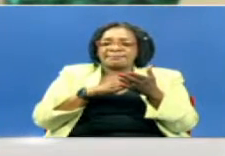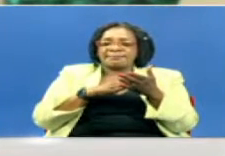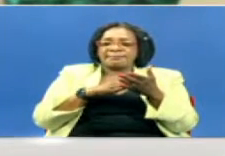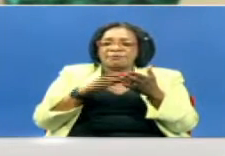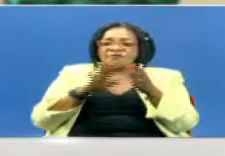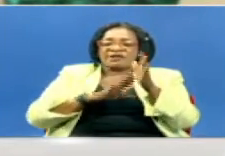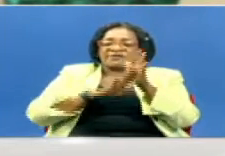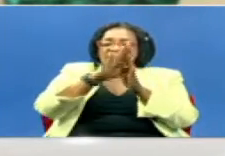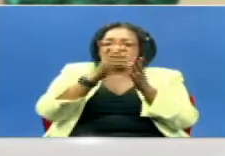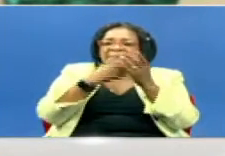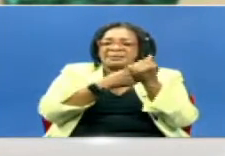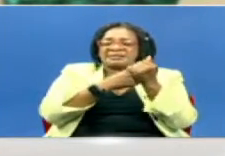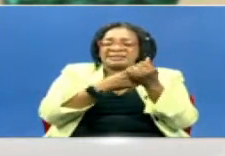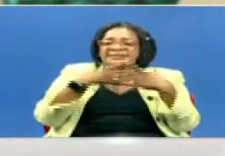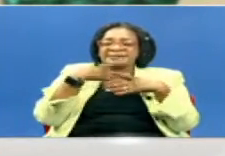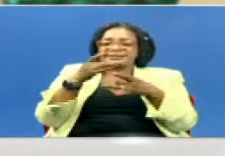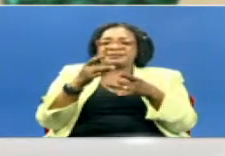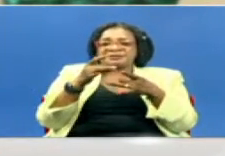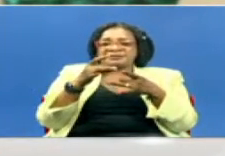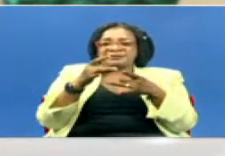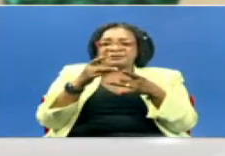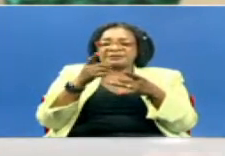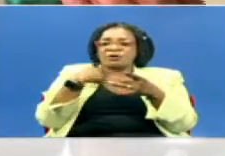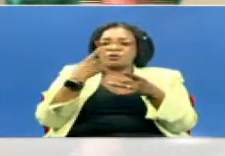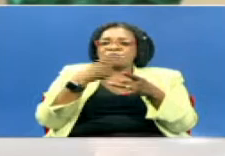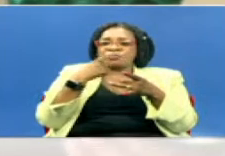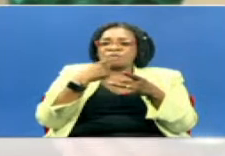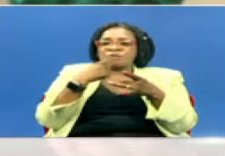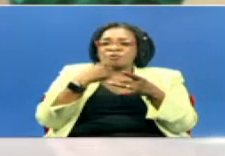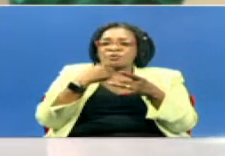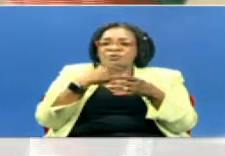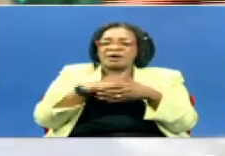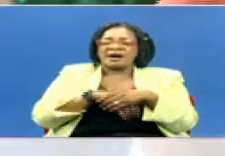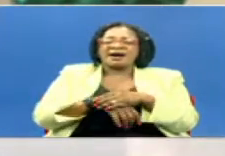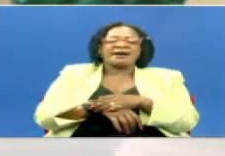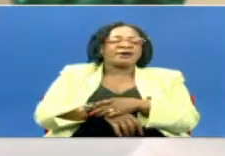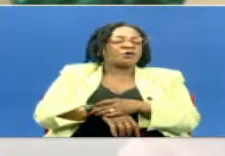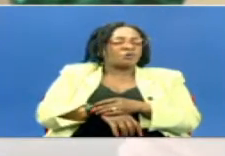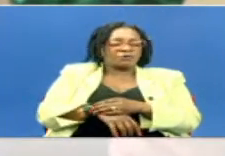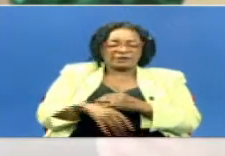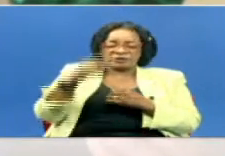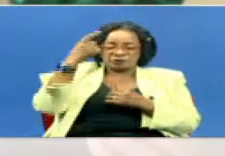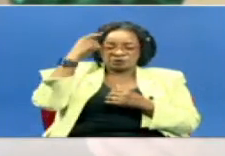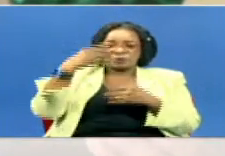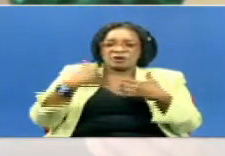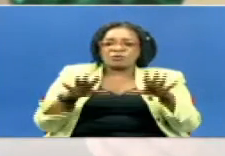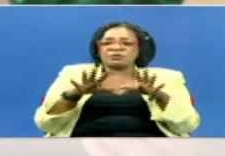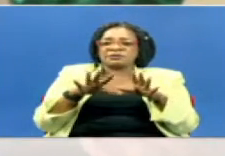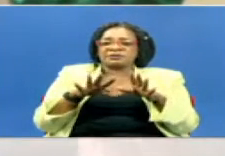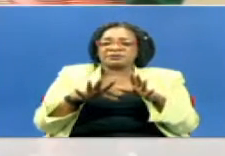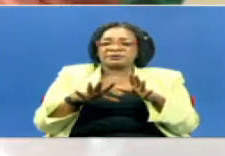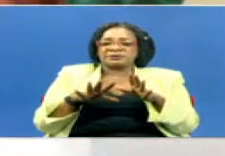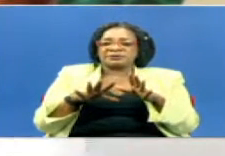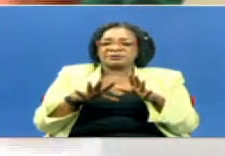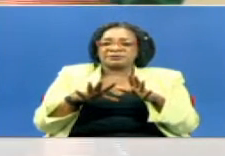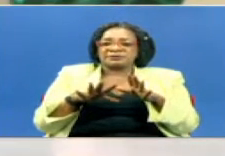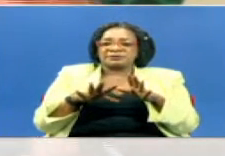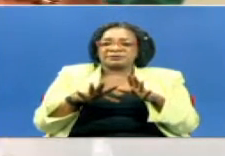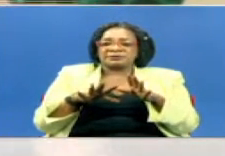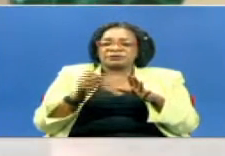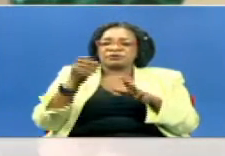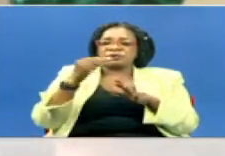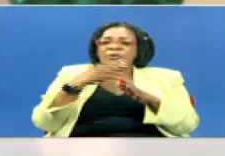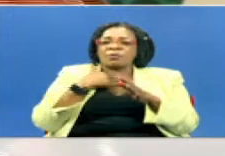development partners' interests, who had heard from them that they thought they were going to lose and not form the government. Therefore, they wanted